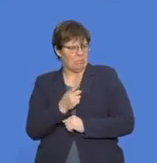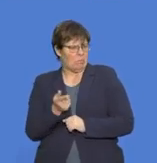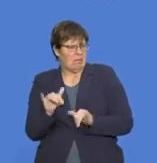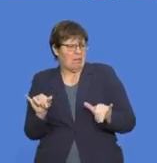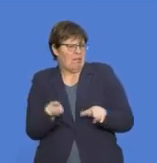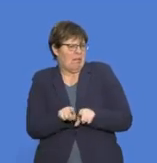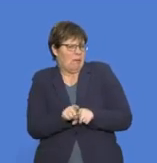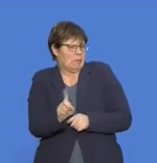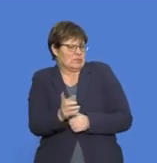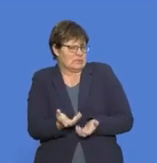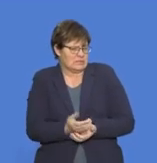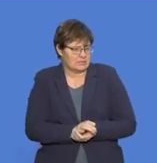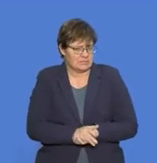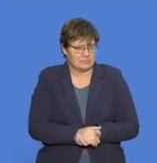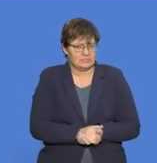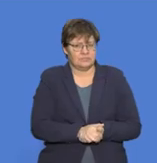thing.